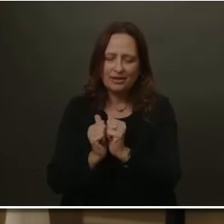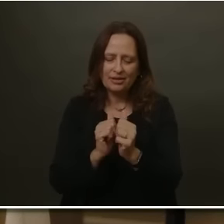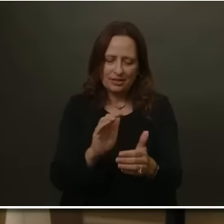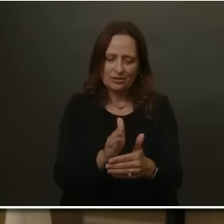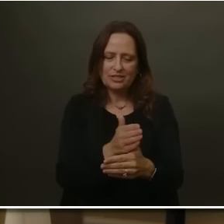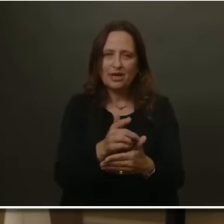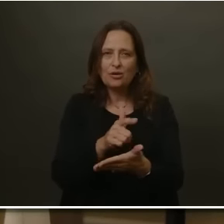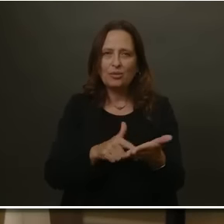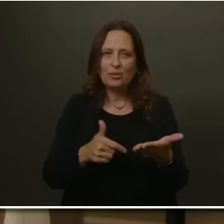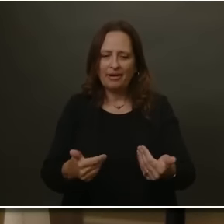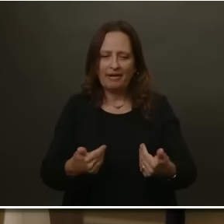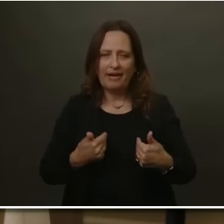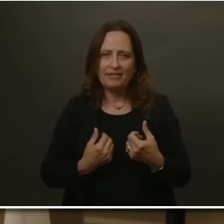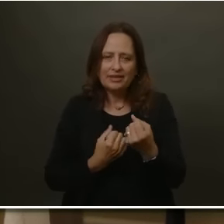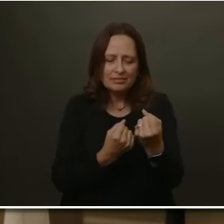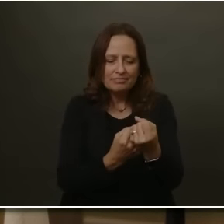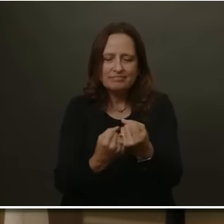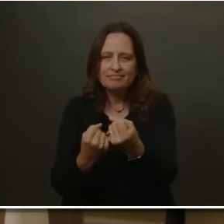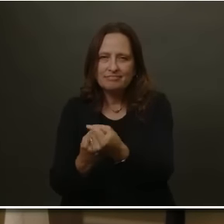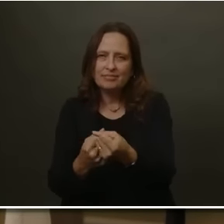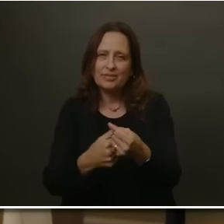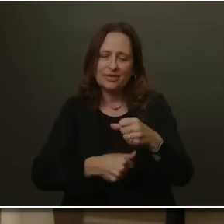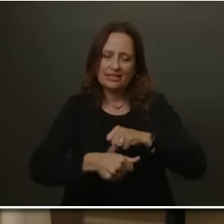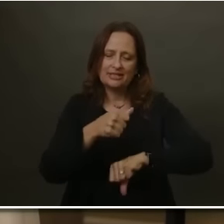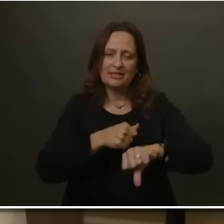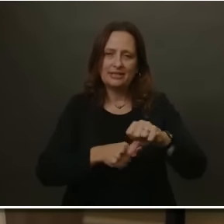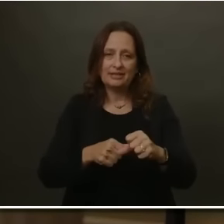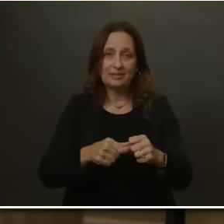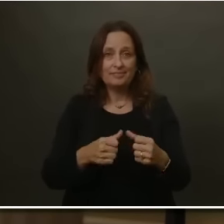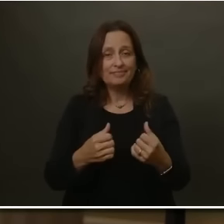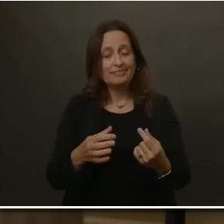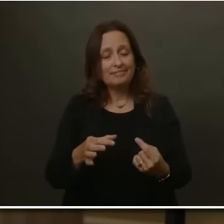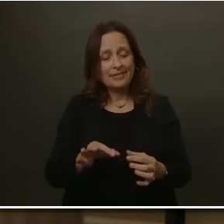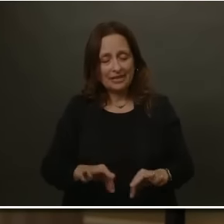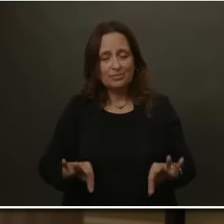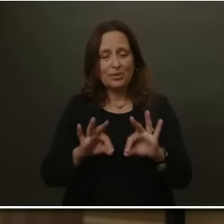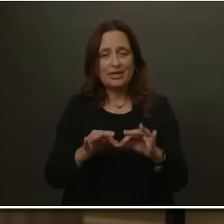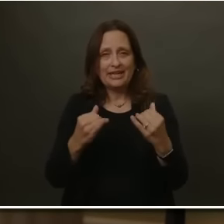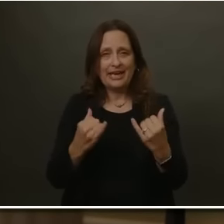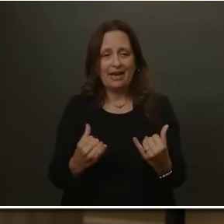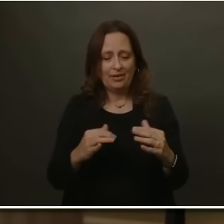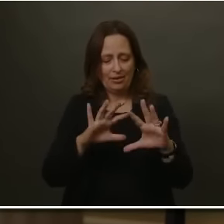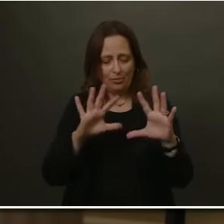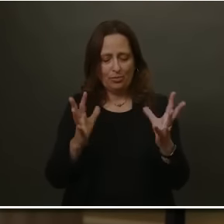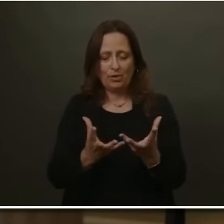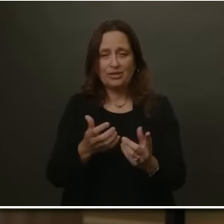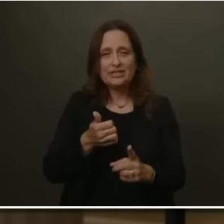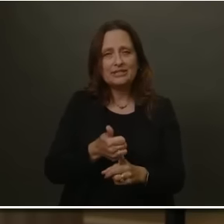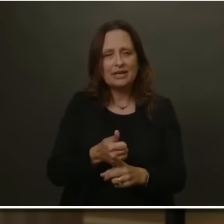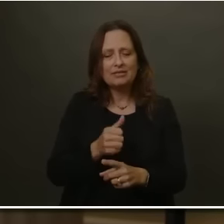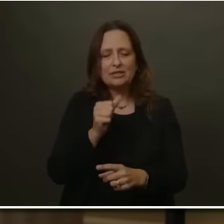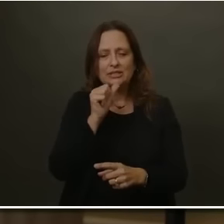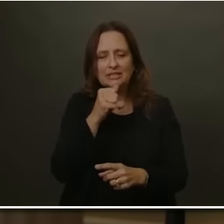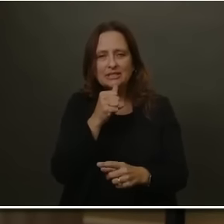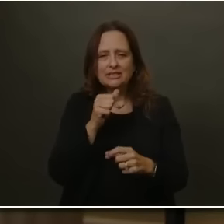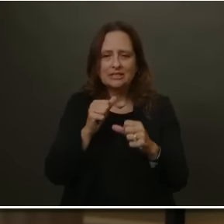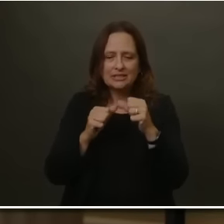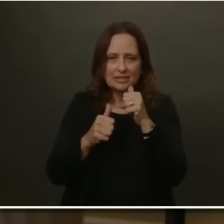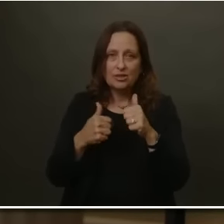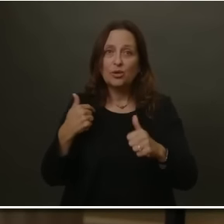have, and to sustain one another. Especially now, in this badly hurting world, we need